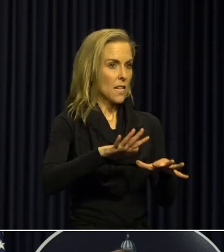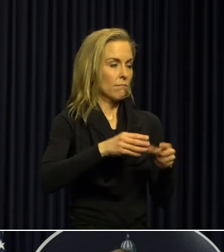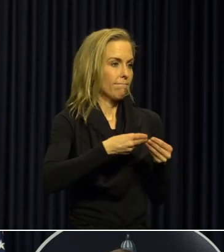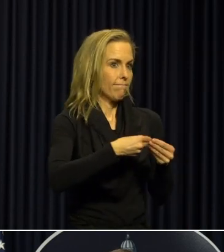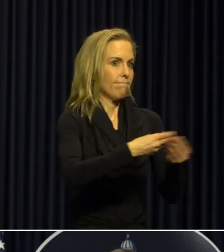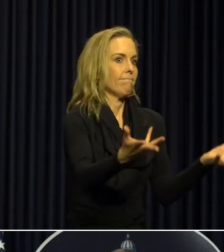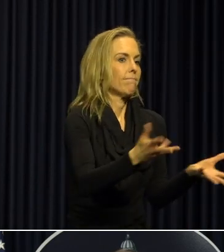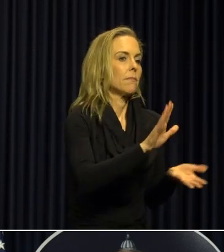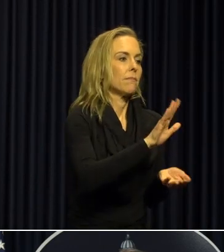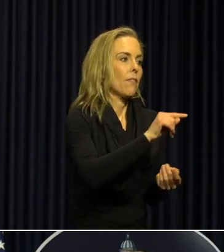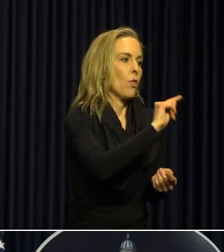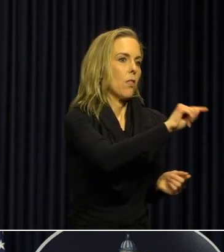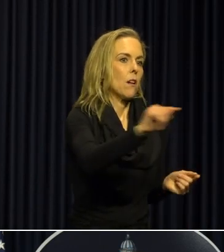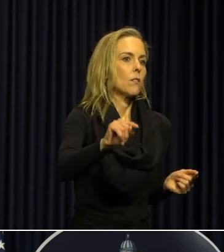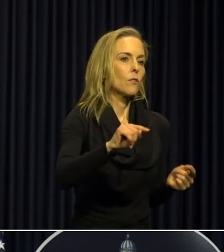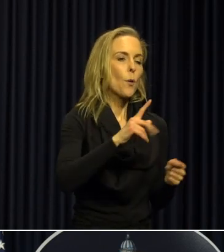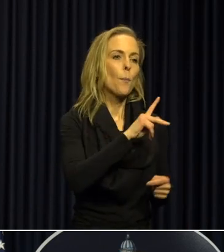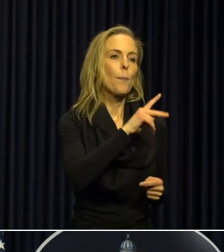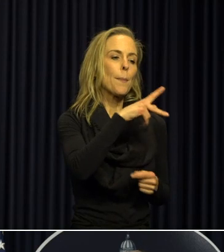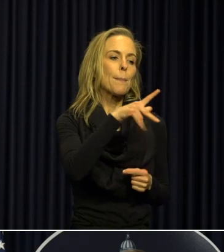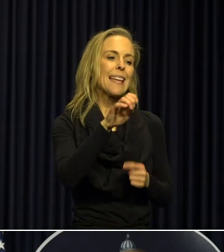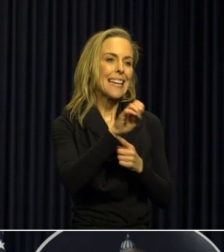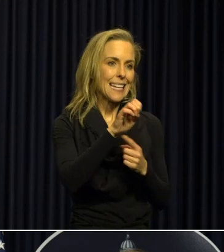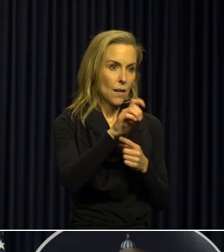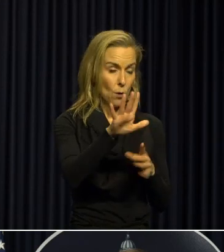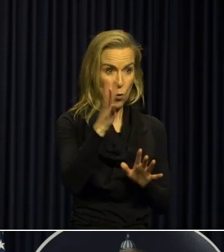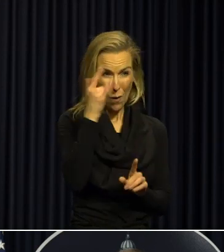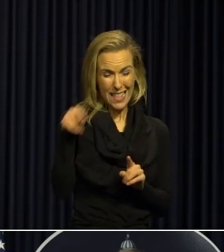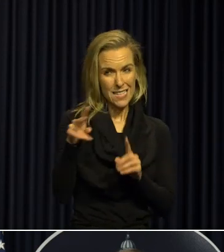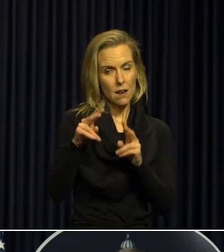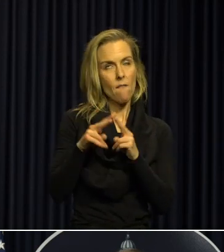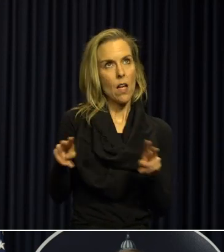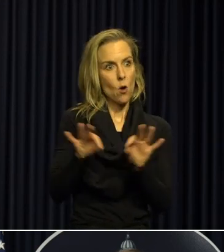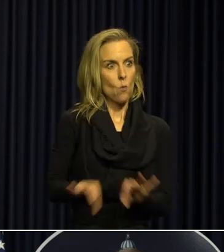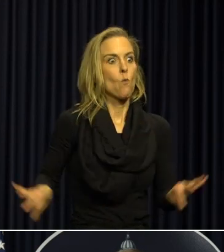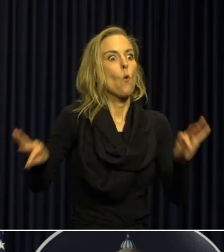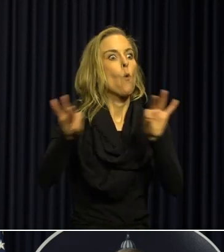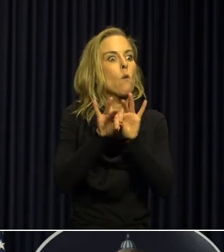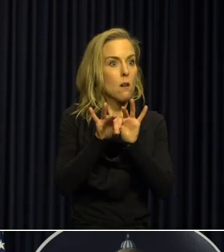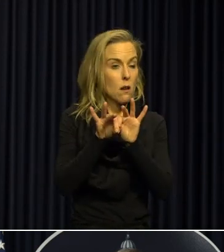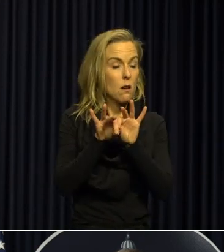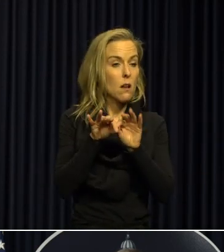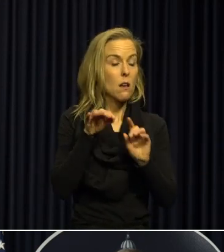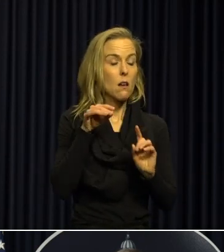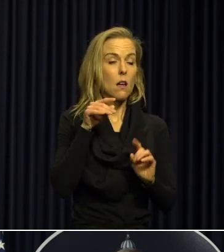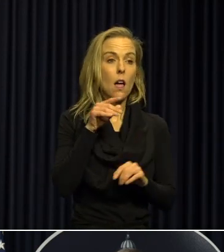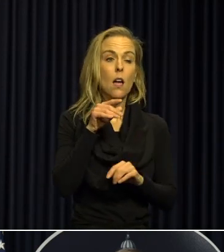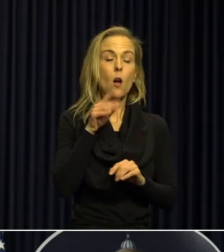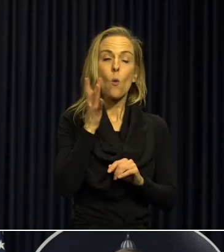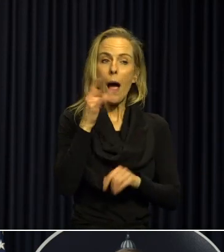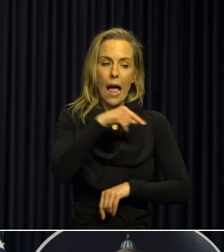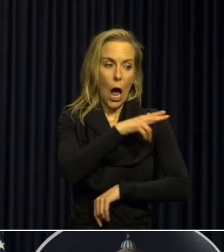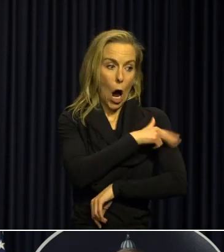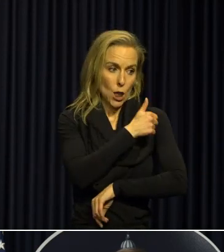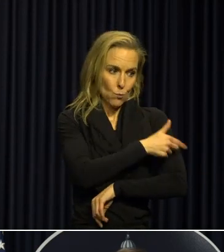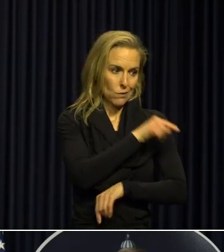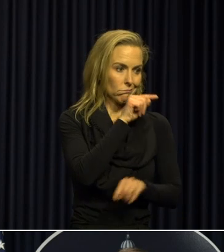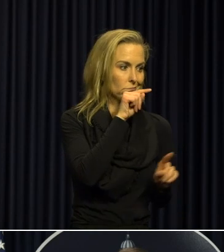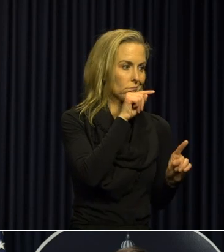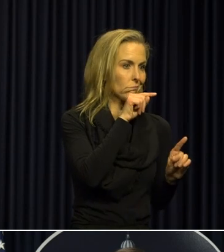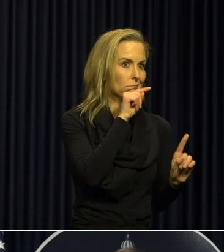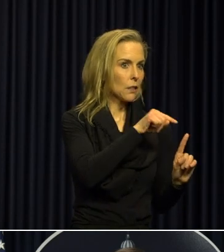other facilities. But this is really important in our hospitals, making sure that they